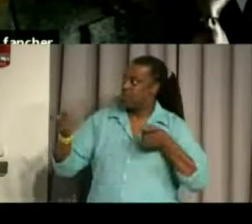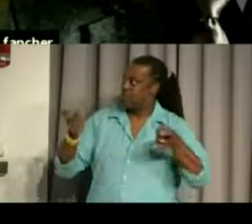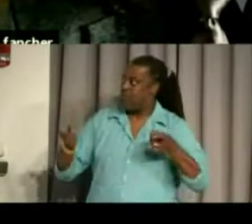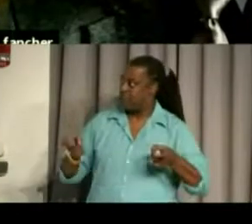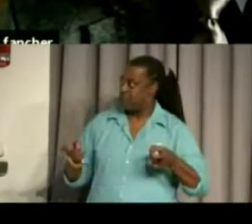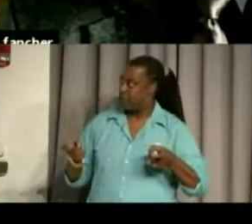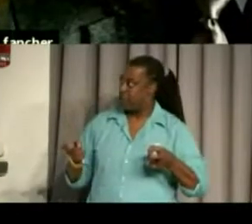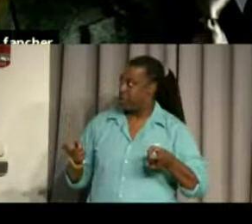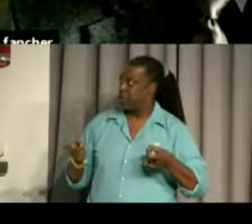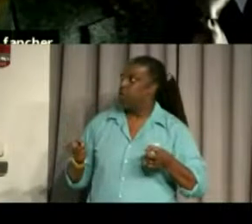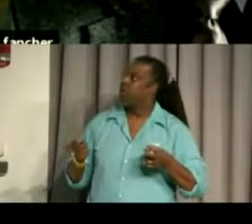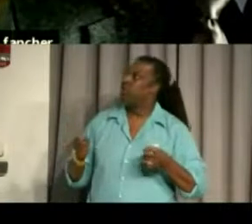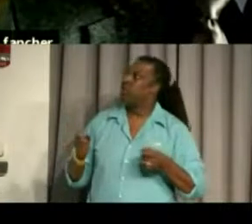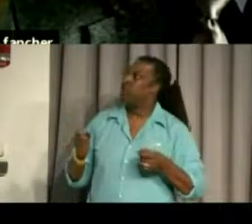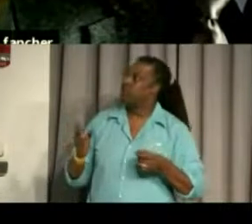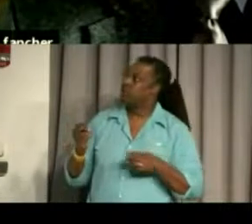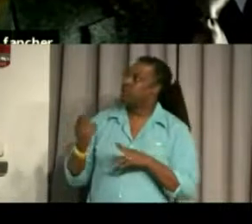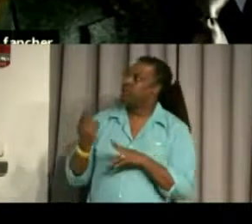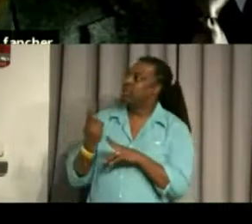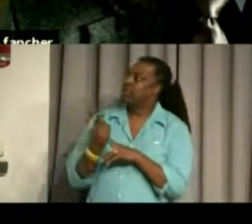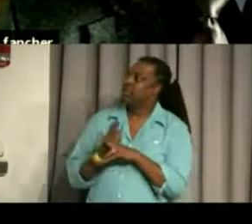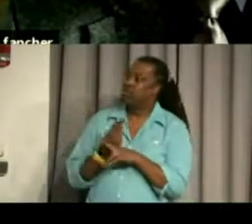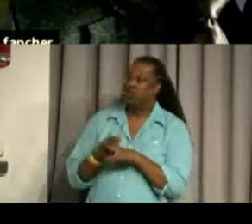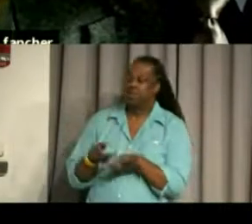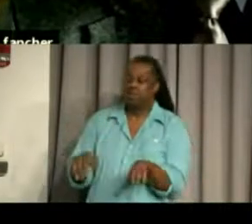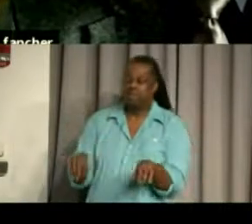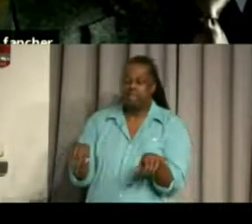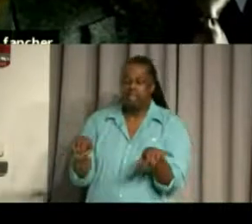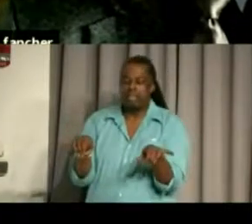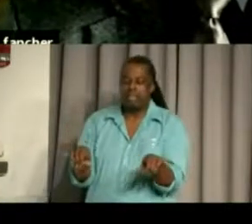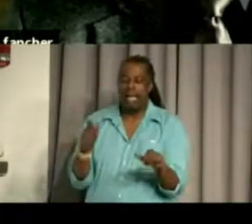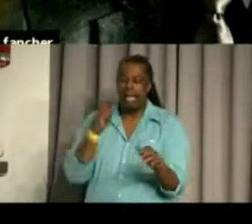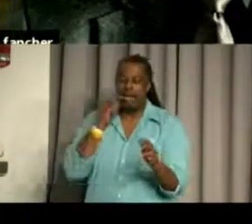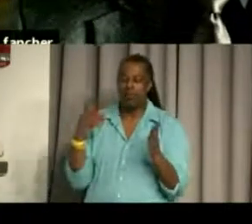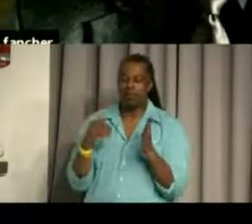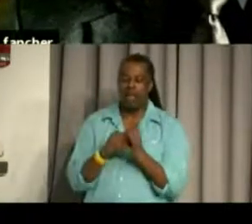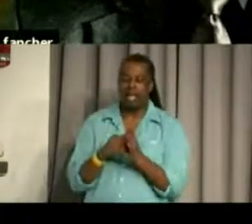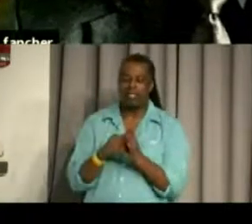was using the same racist tropes that